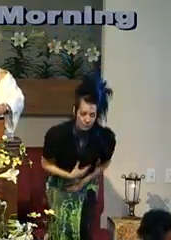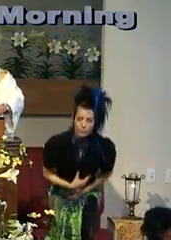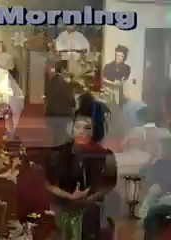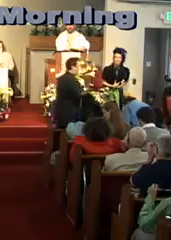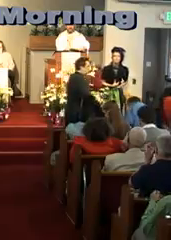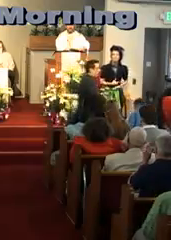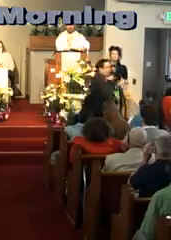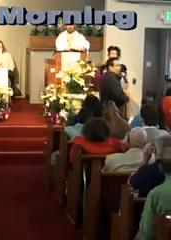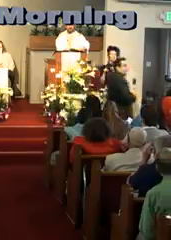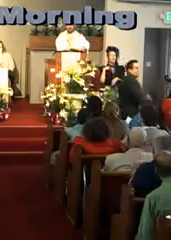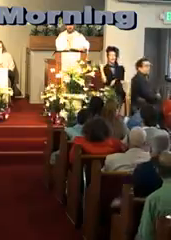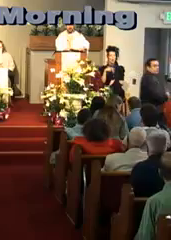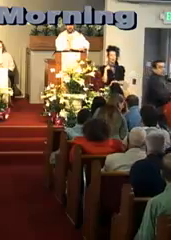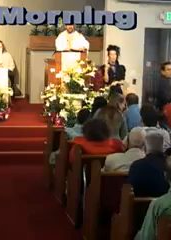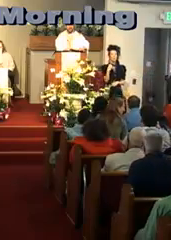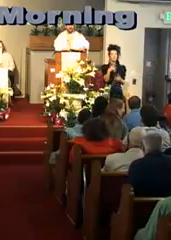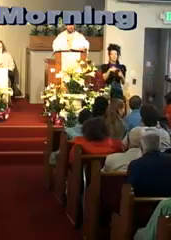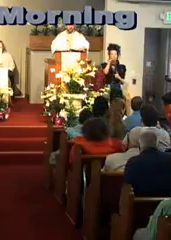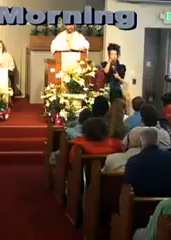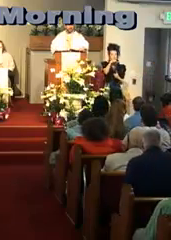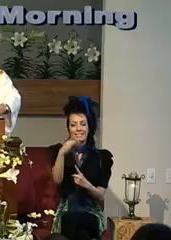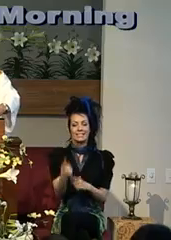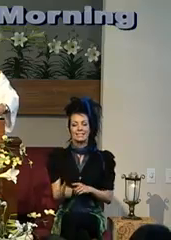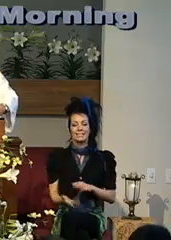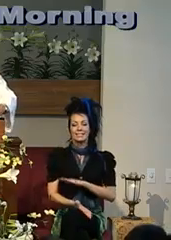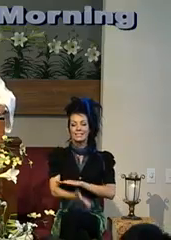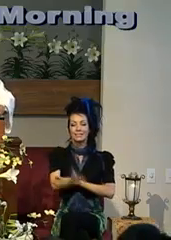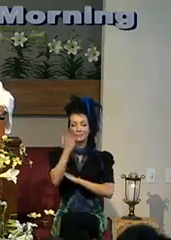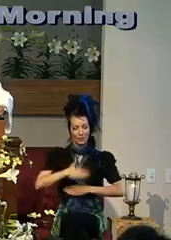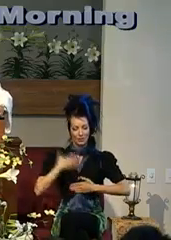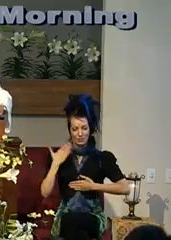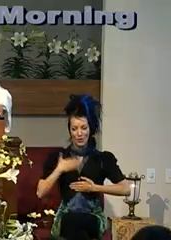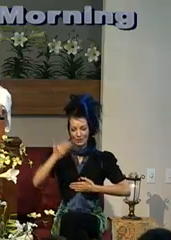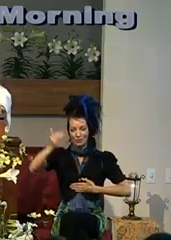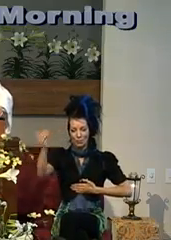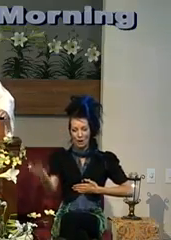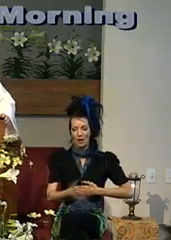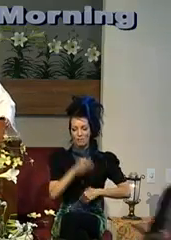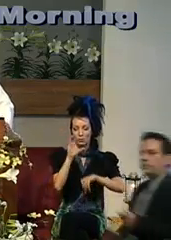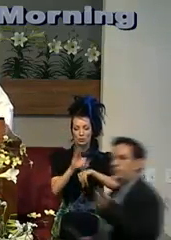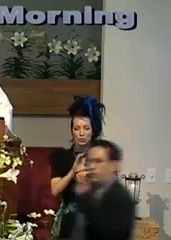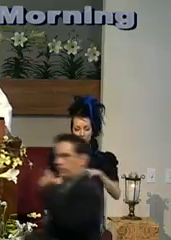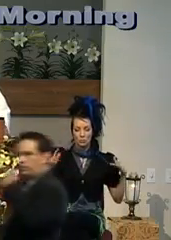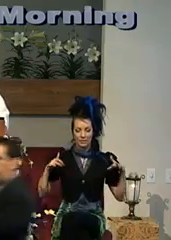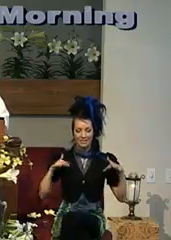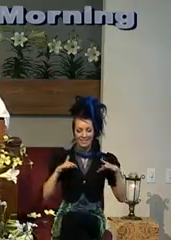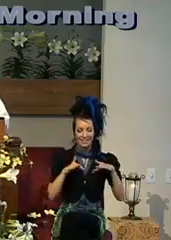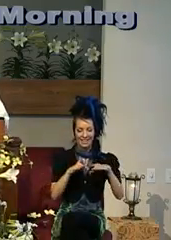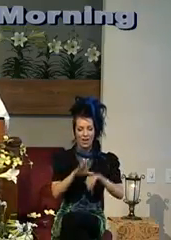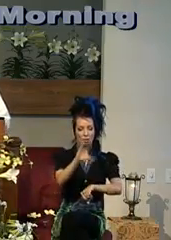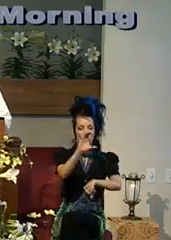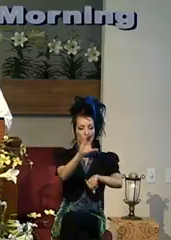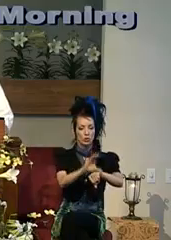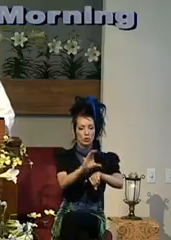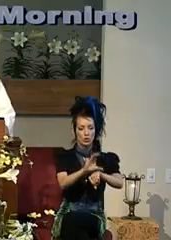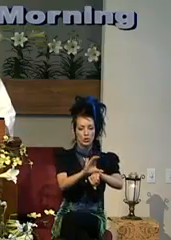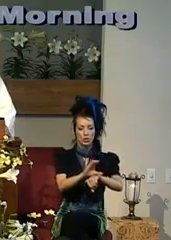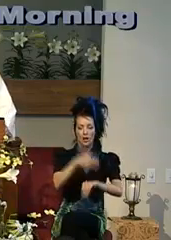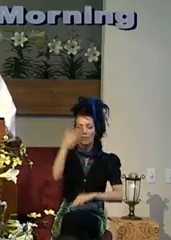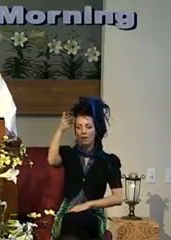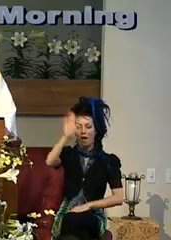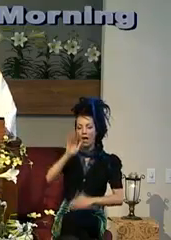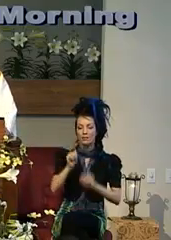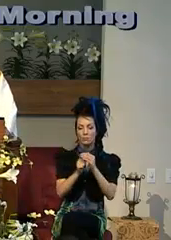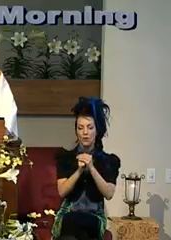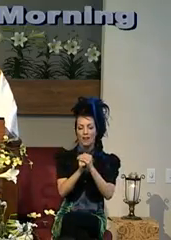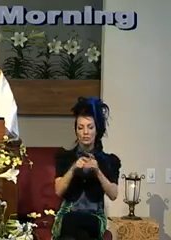It is, as always, but more especially this morning, a joy to welcome you to worship as we gather in this house of God's praise